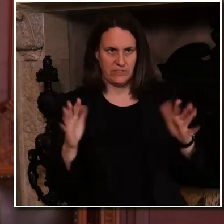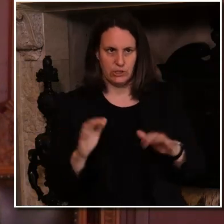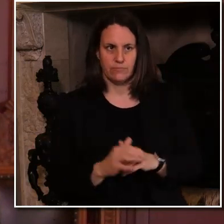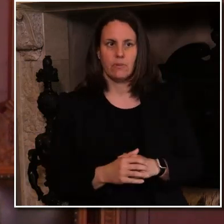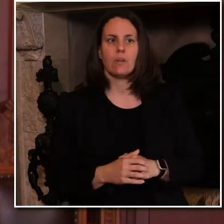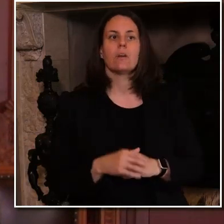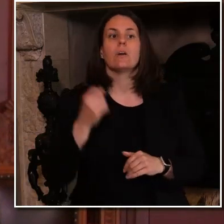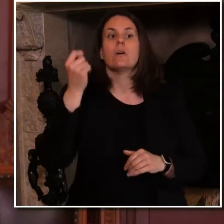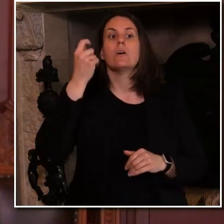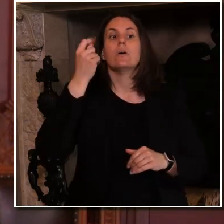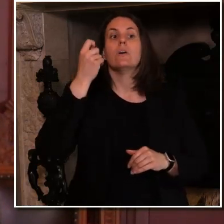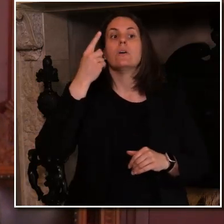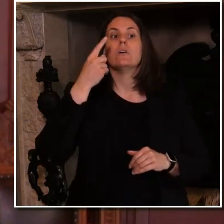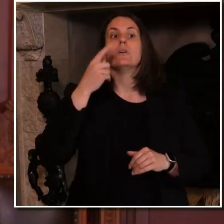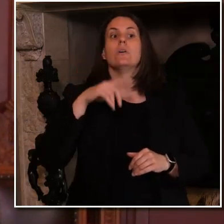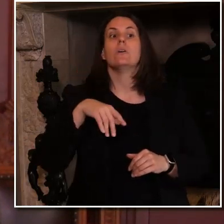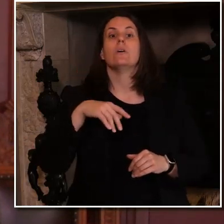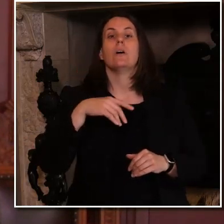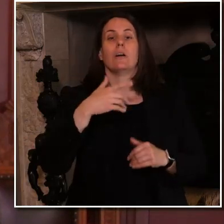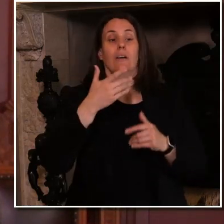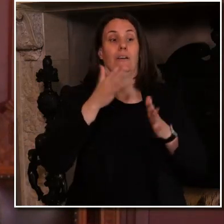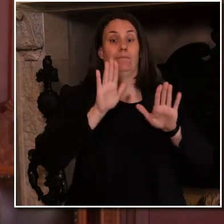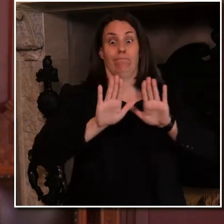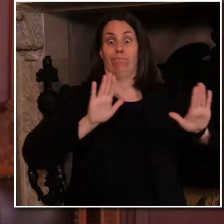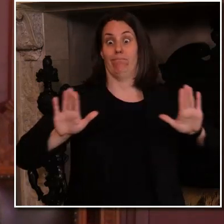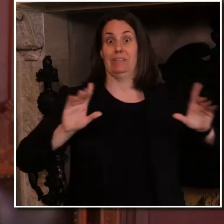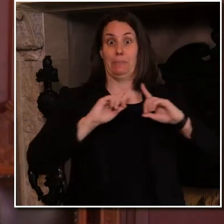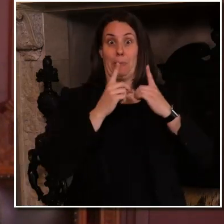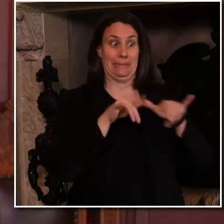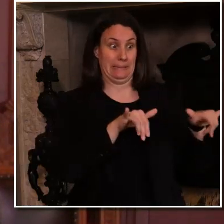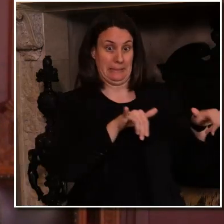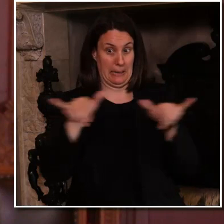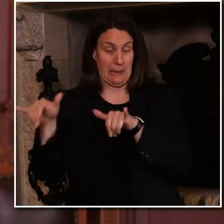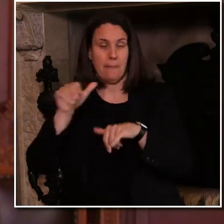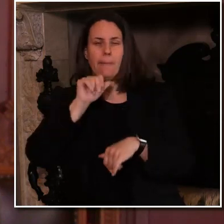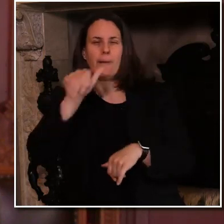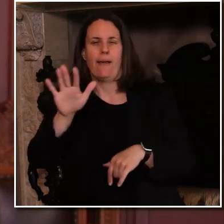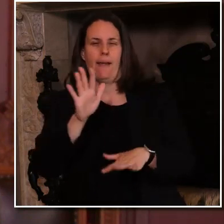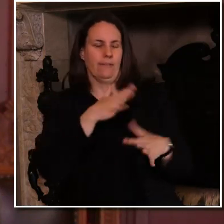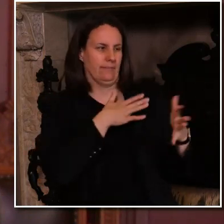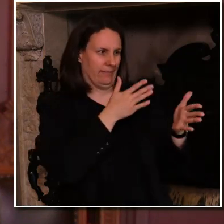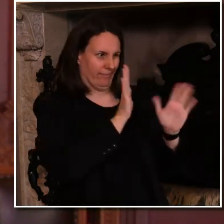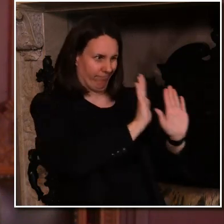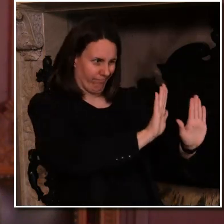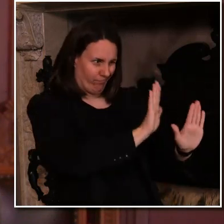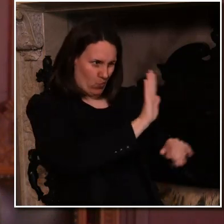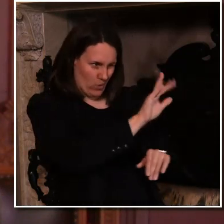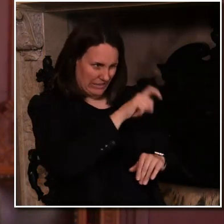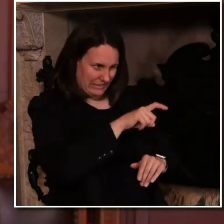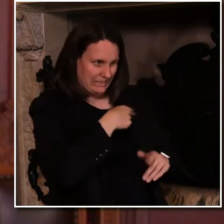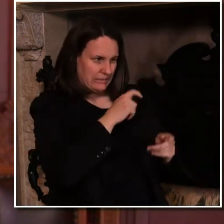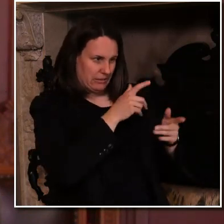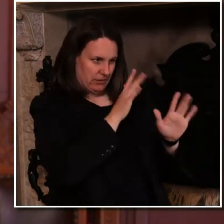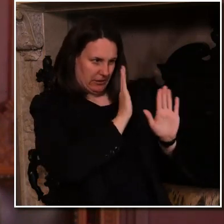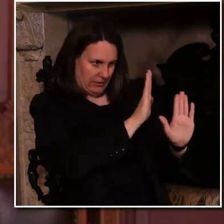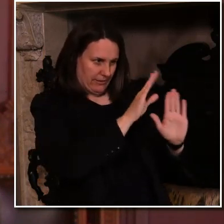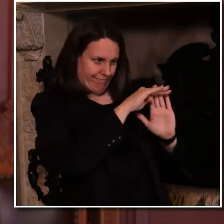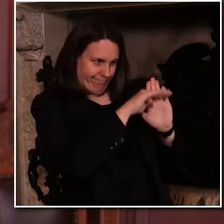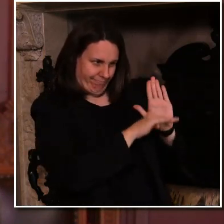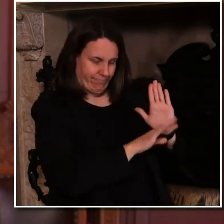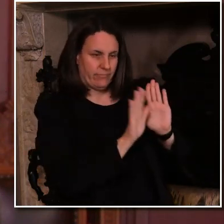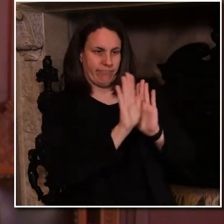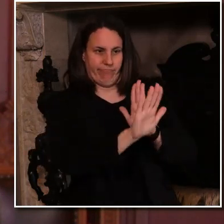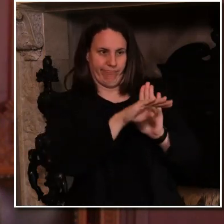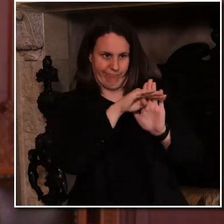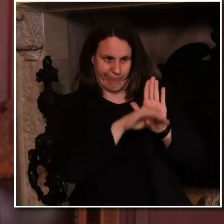and so we will respect that. We estimated not too long ago that